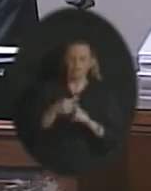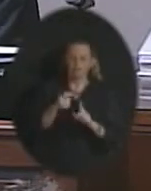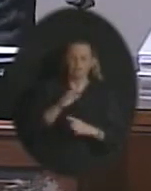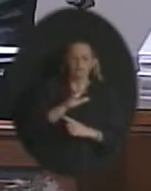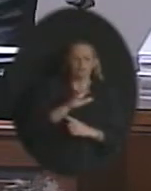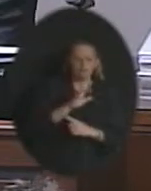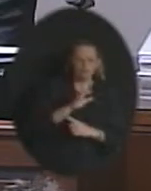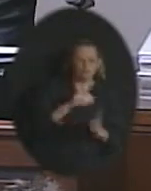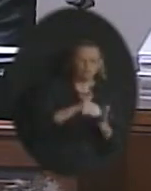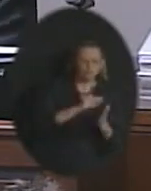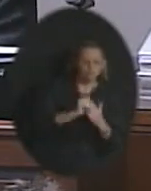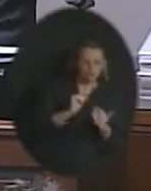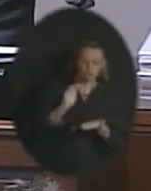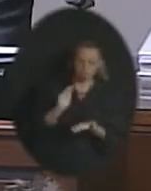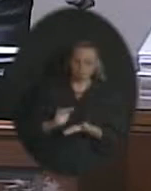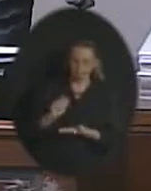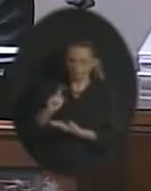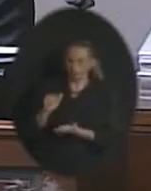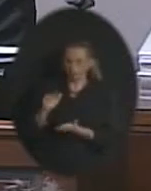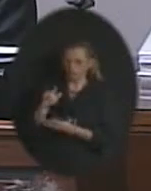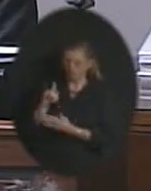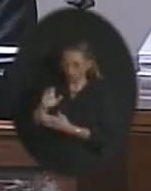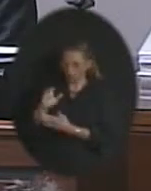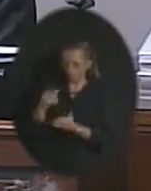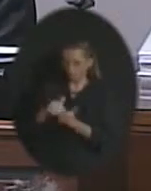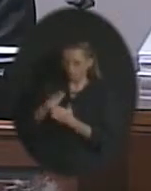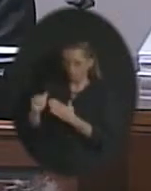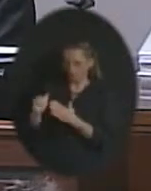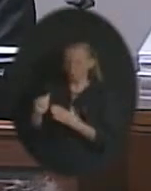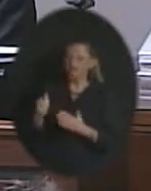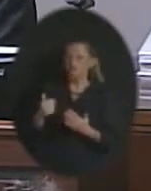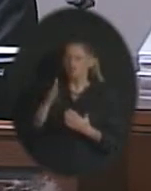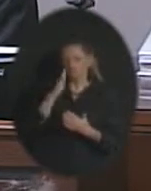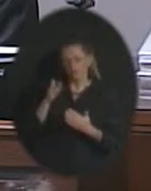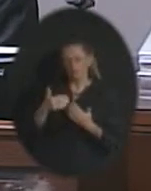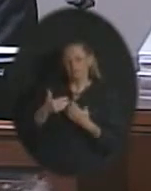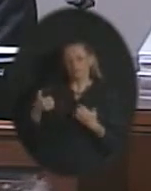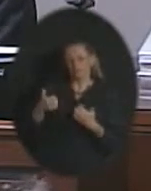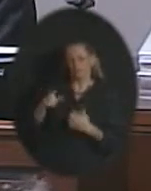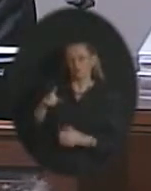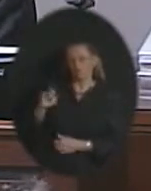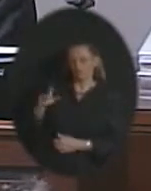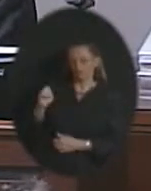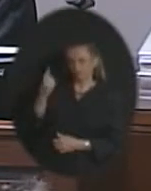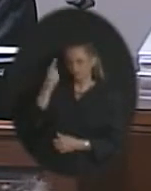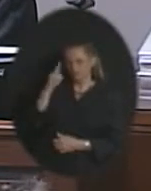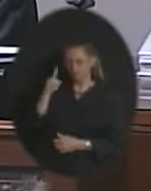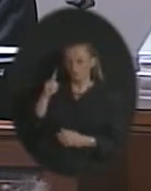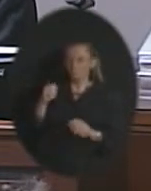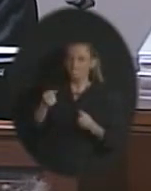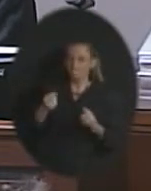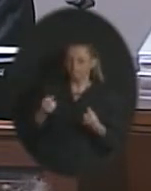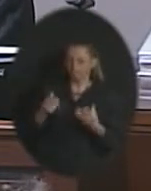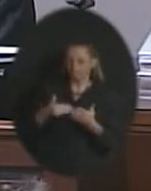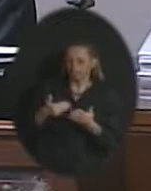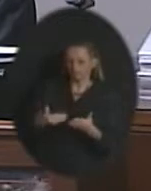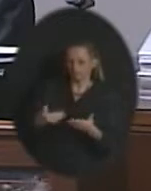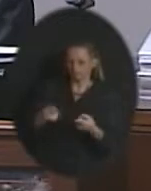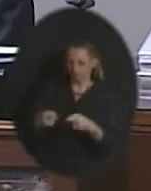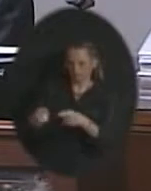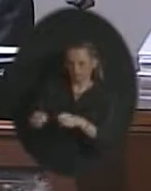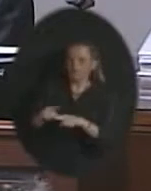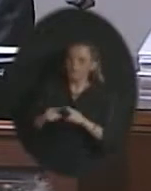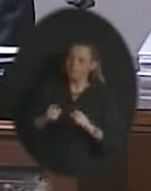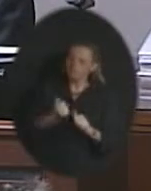Now, that is a separate limit, a separate deductible that would erode if we have multiple events, but it's per occurrence. And we recommend doing that's